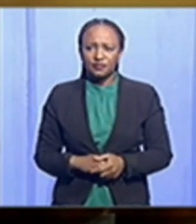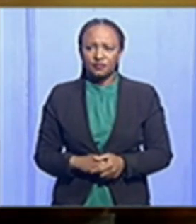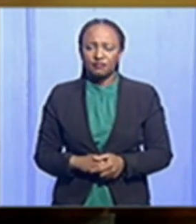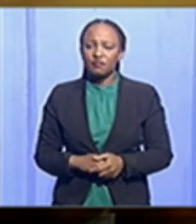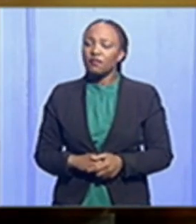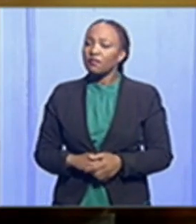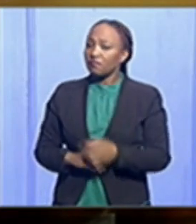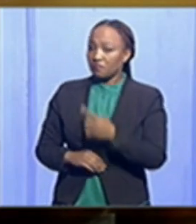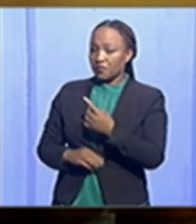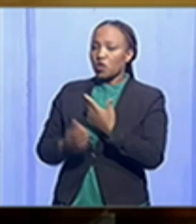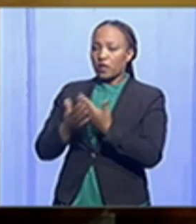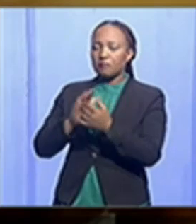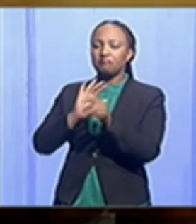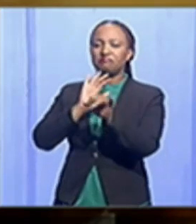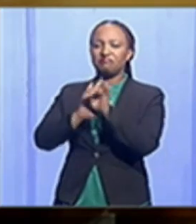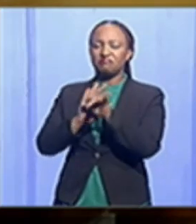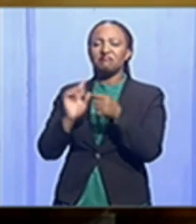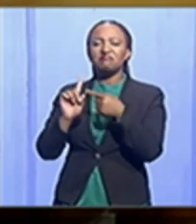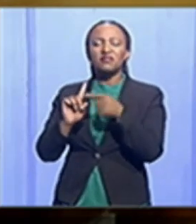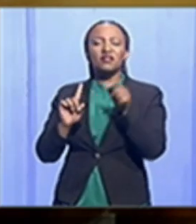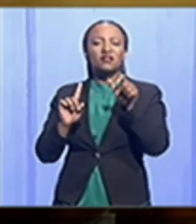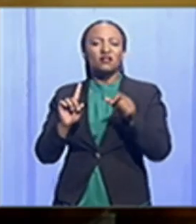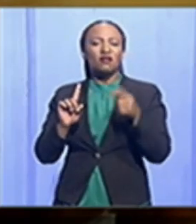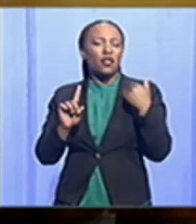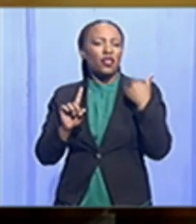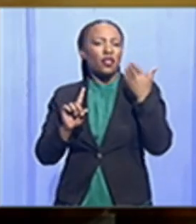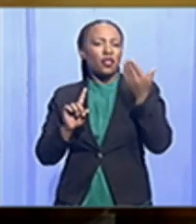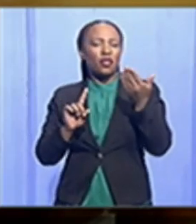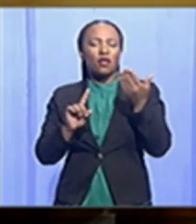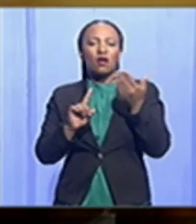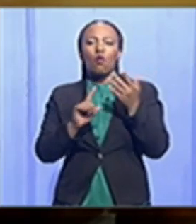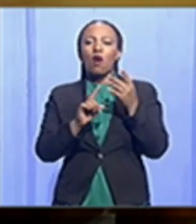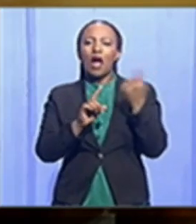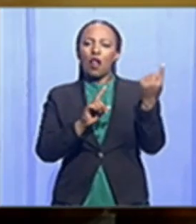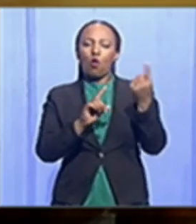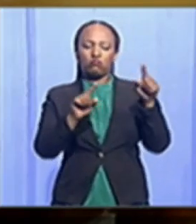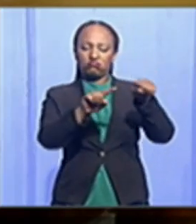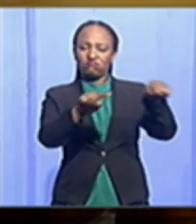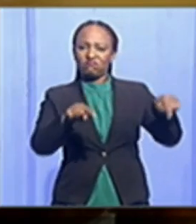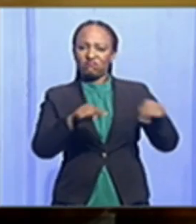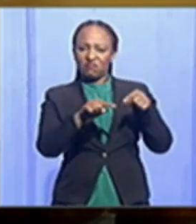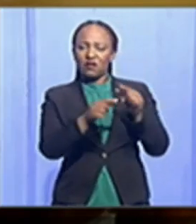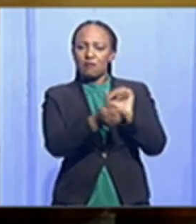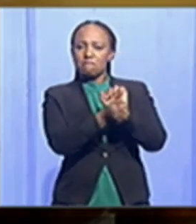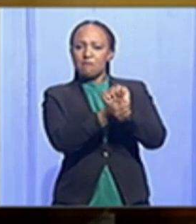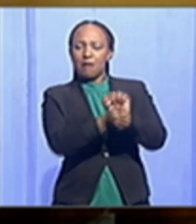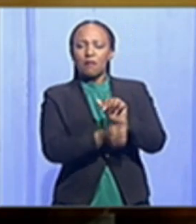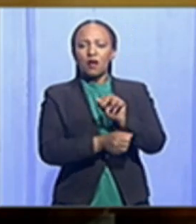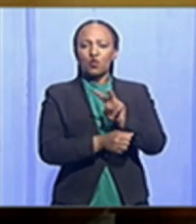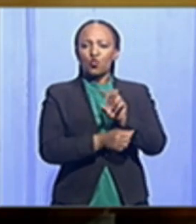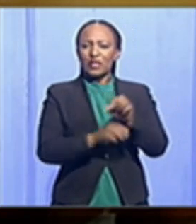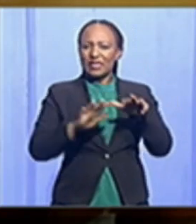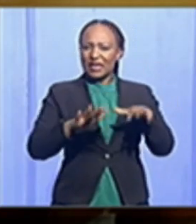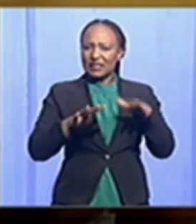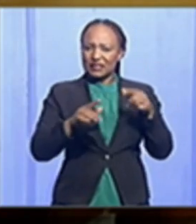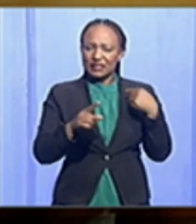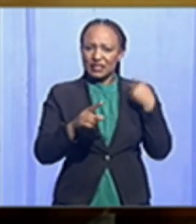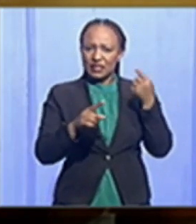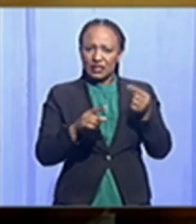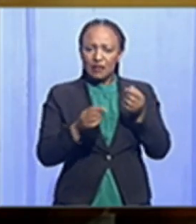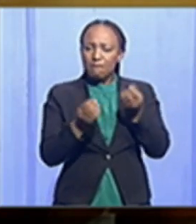custody in solitary confinement since 2019. People have come in and went